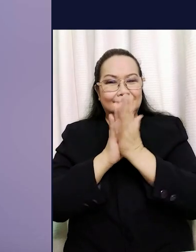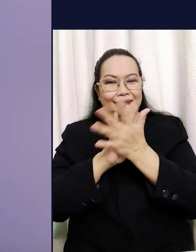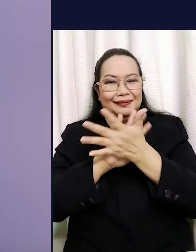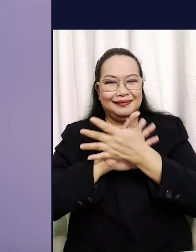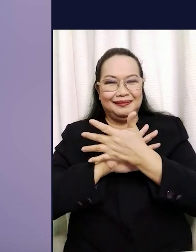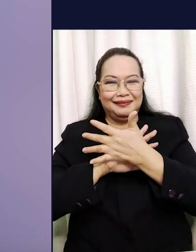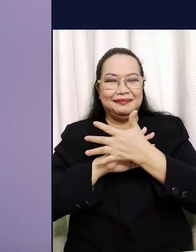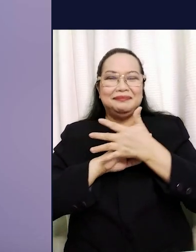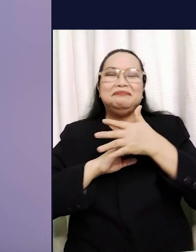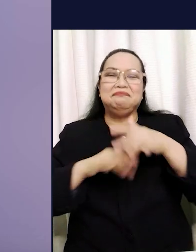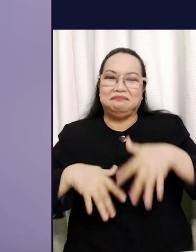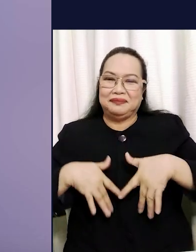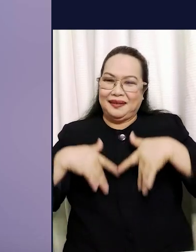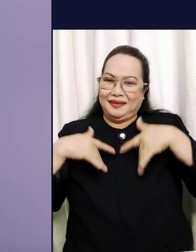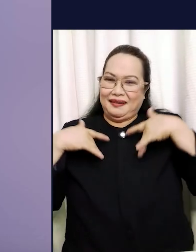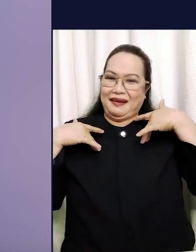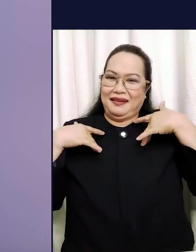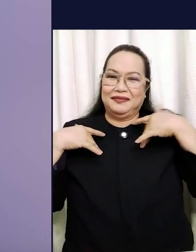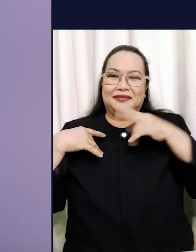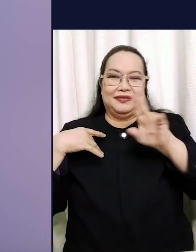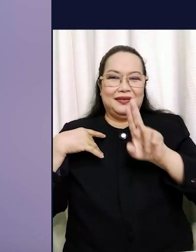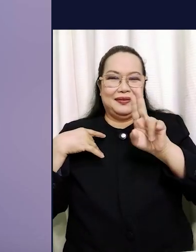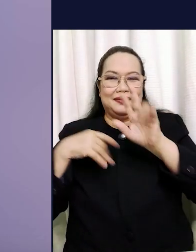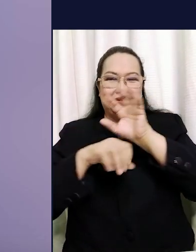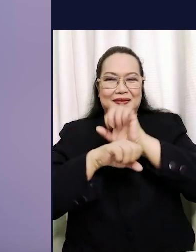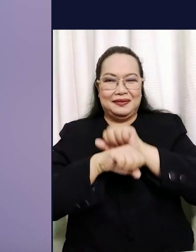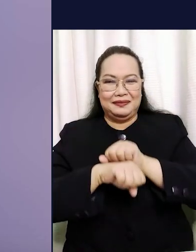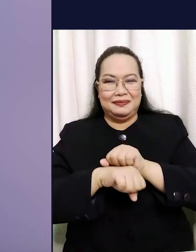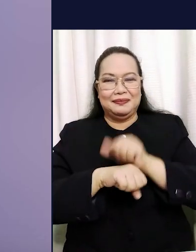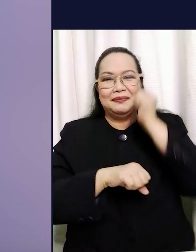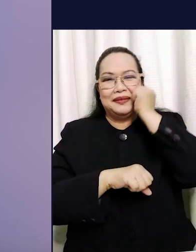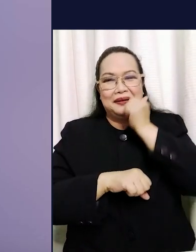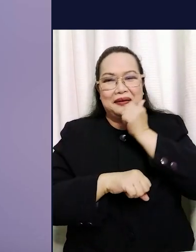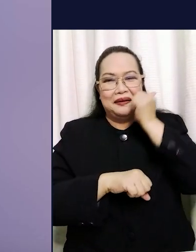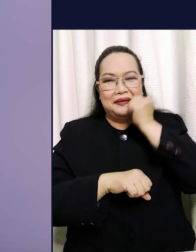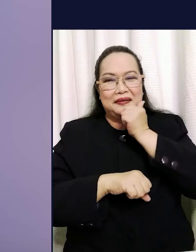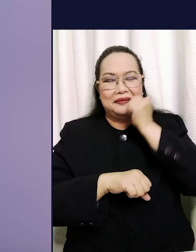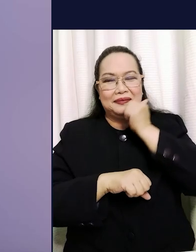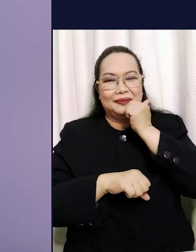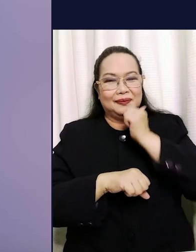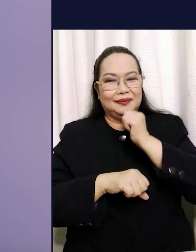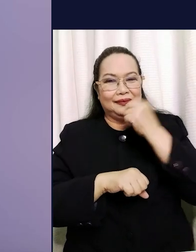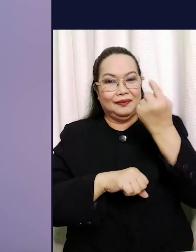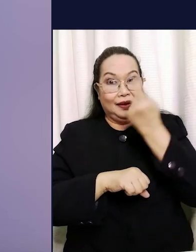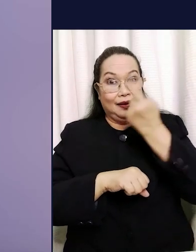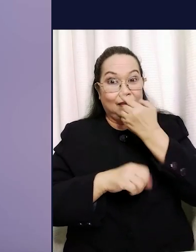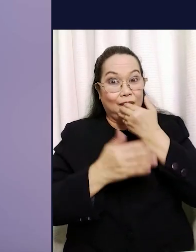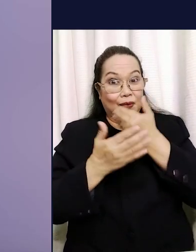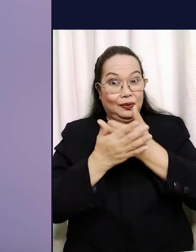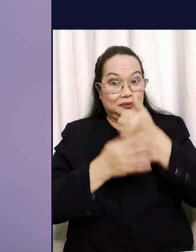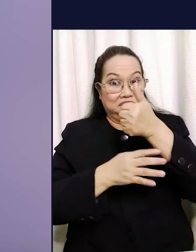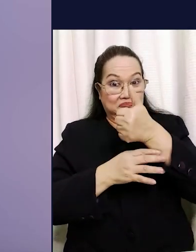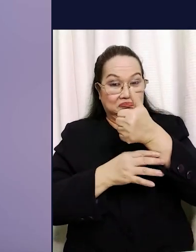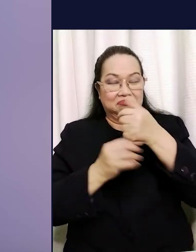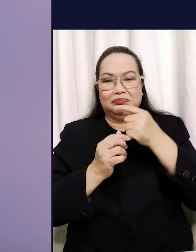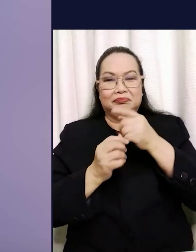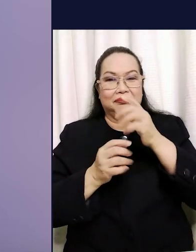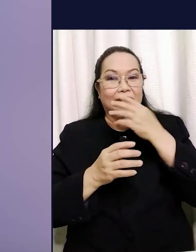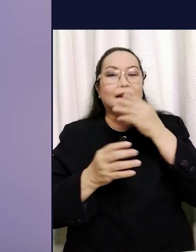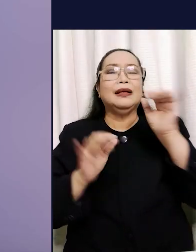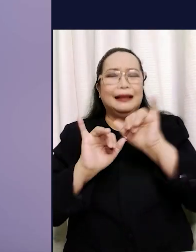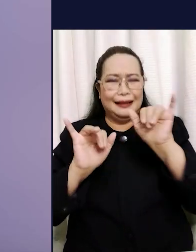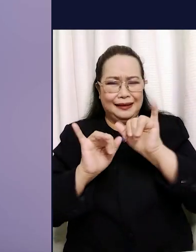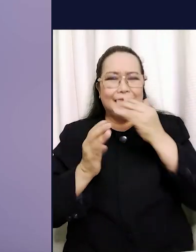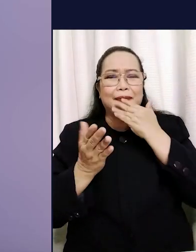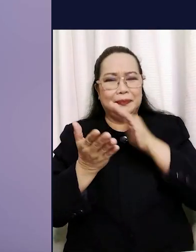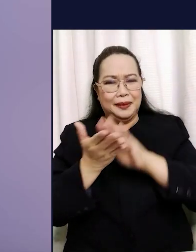in good times but also in bad times. It always preserves. No, nagpe-persevere